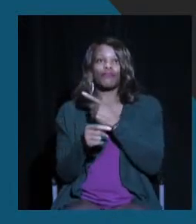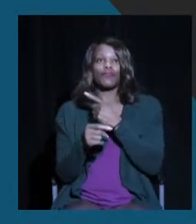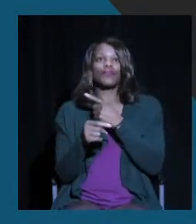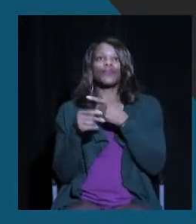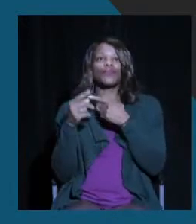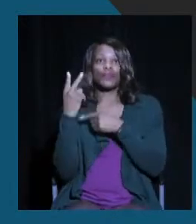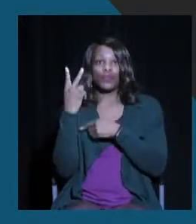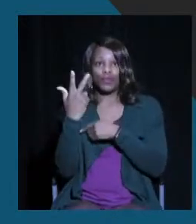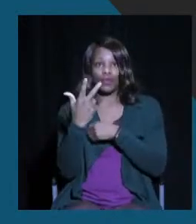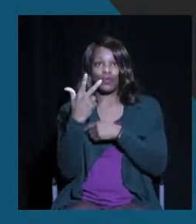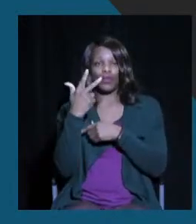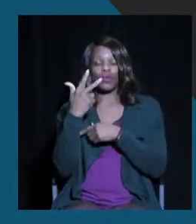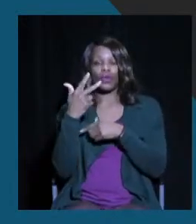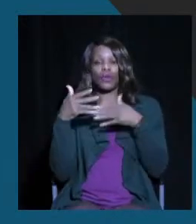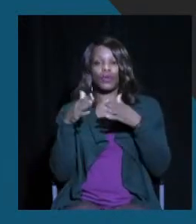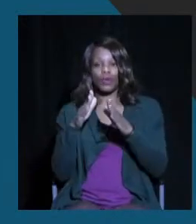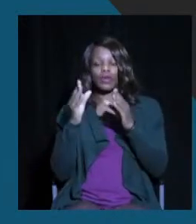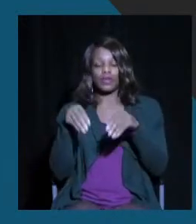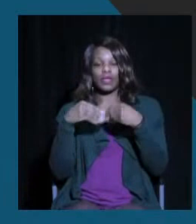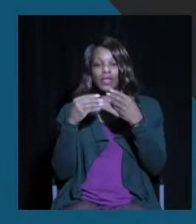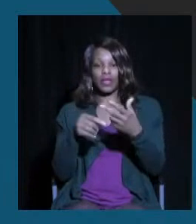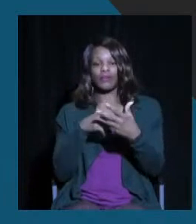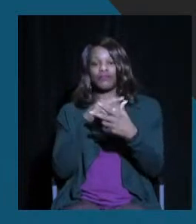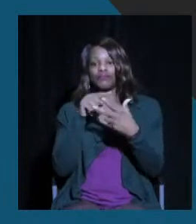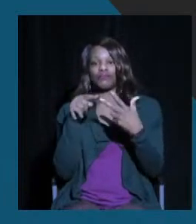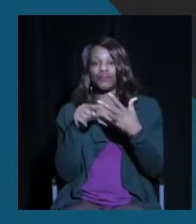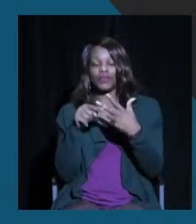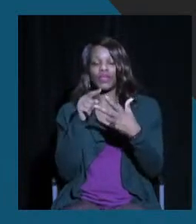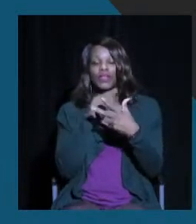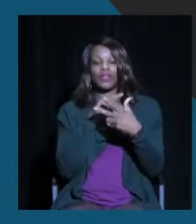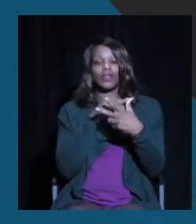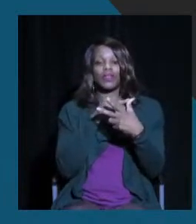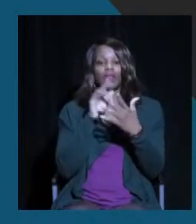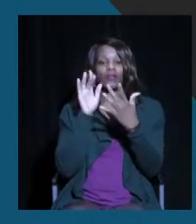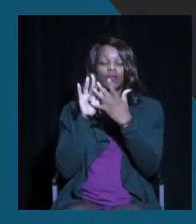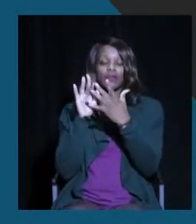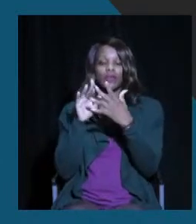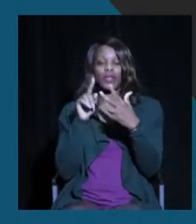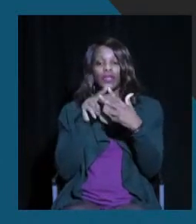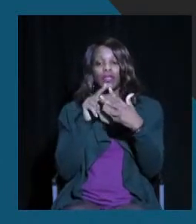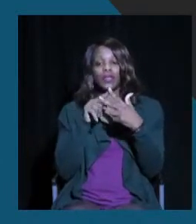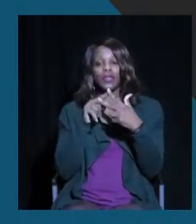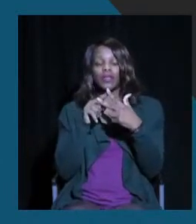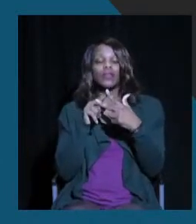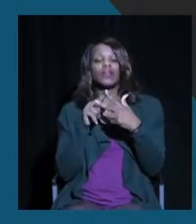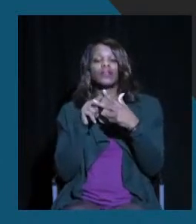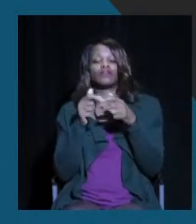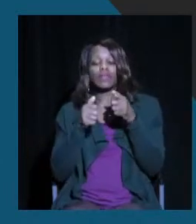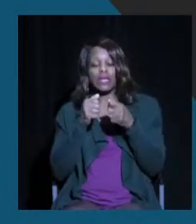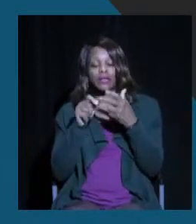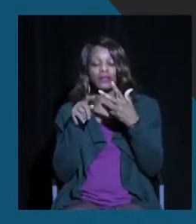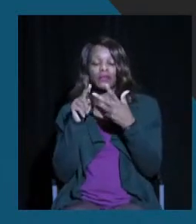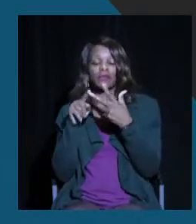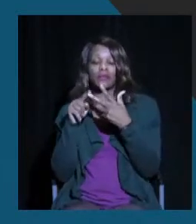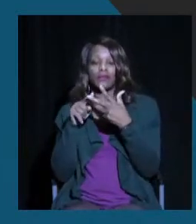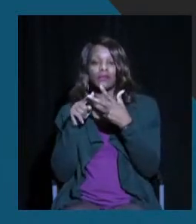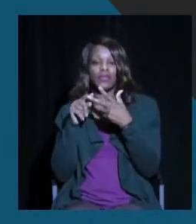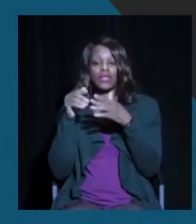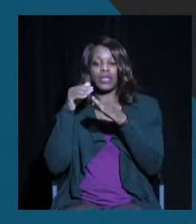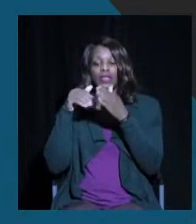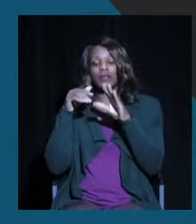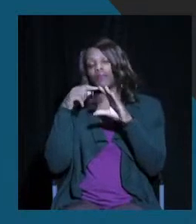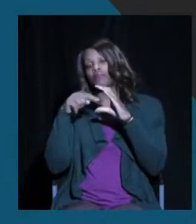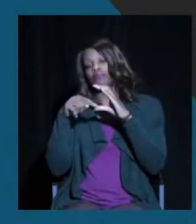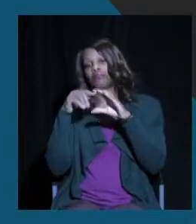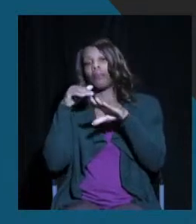on the website, you can give by text, and you can give by mail and checks, and it should show you right there. And I just want you to know that there's